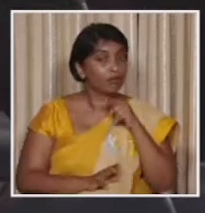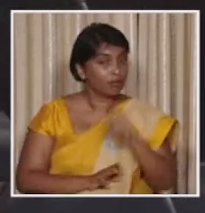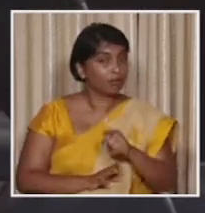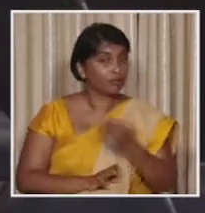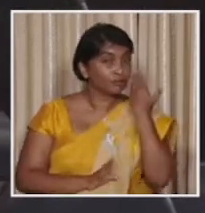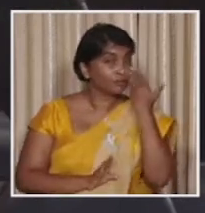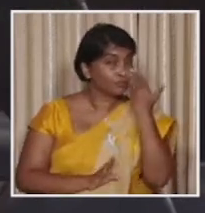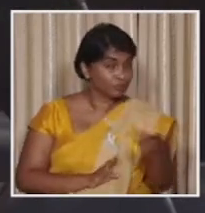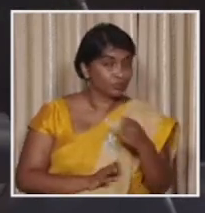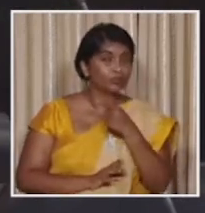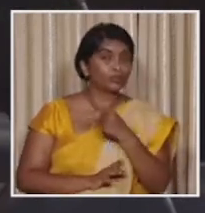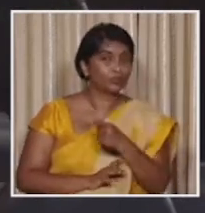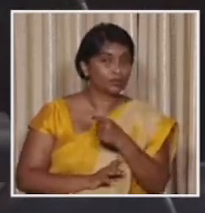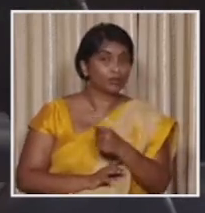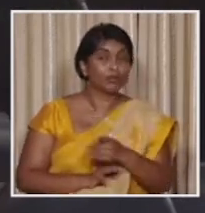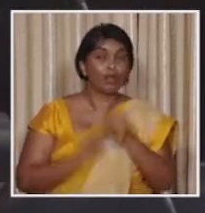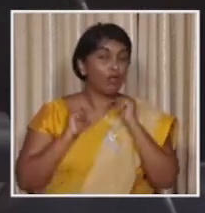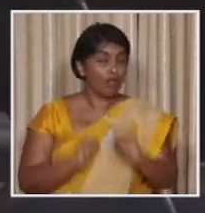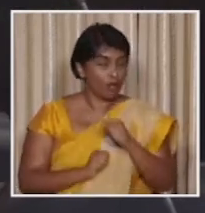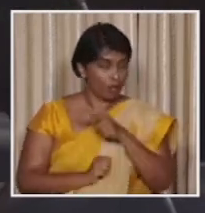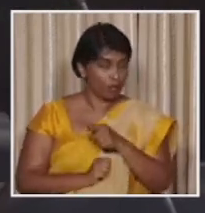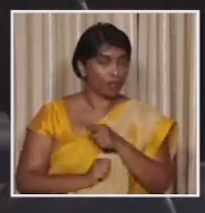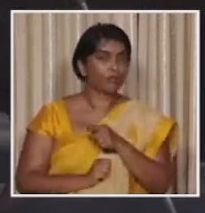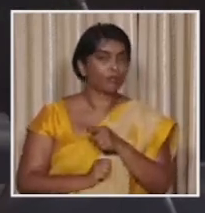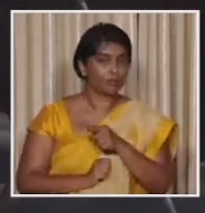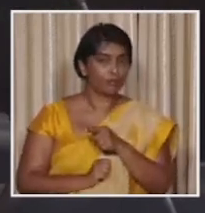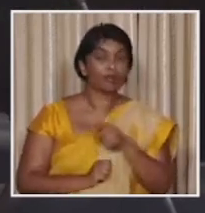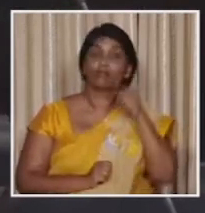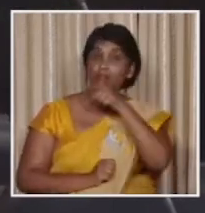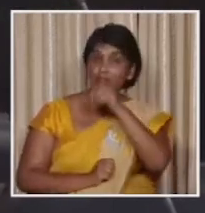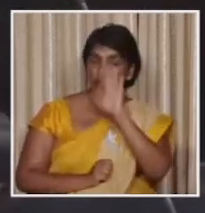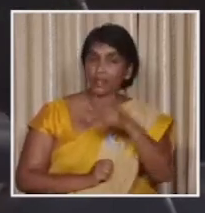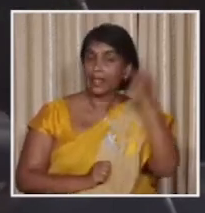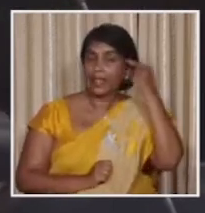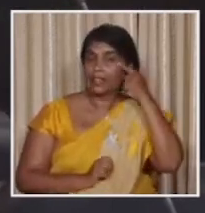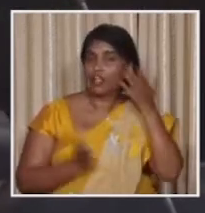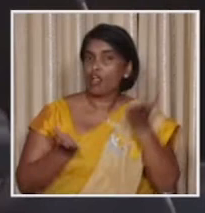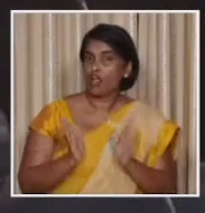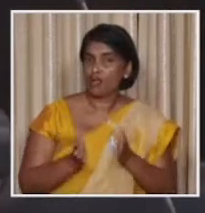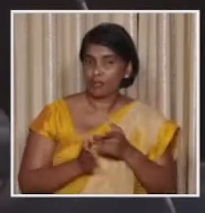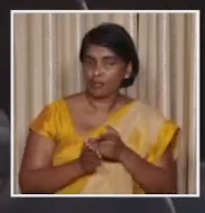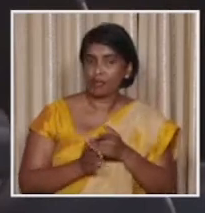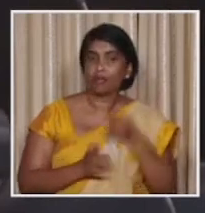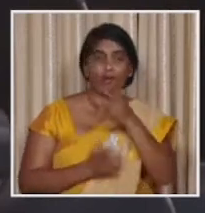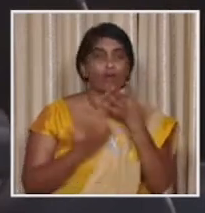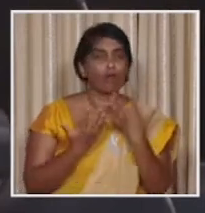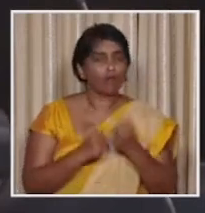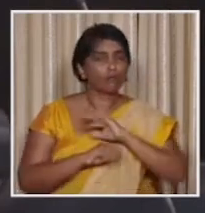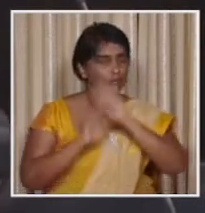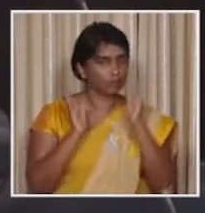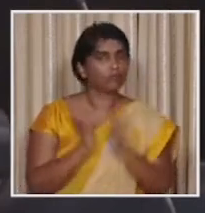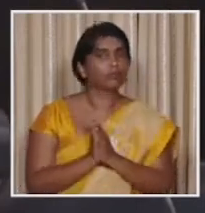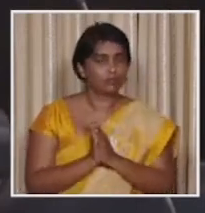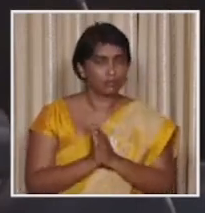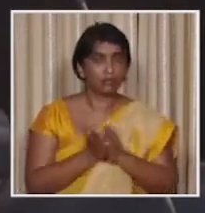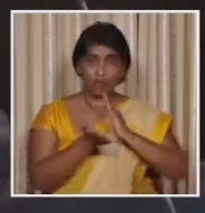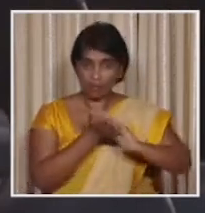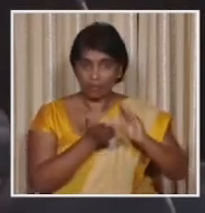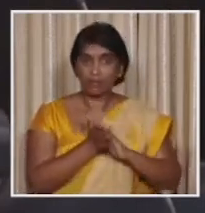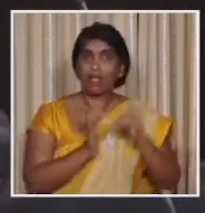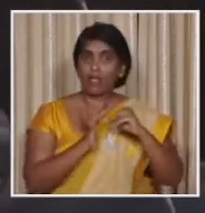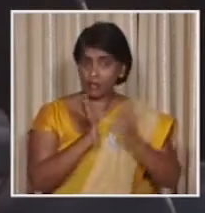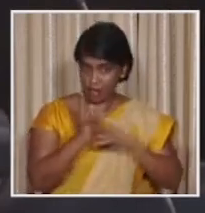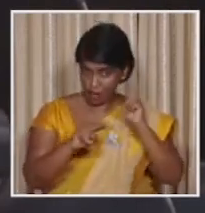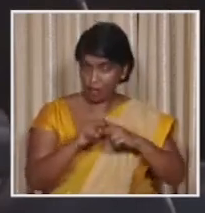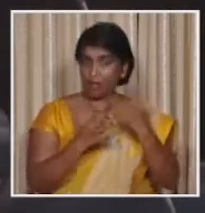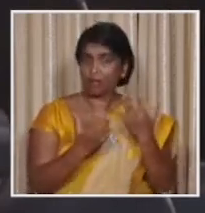goes to show how you people think. Right? You want the support of everybody to get to IMF and everything else. This is how